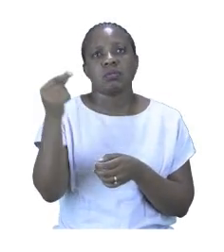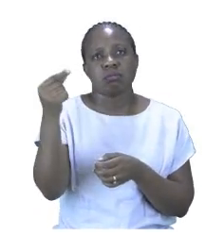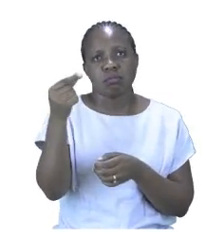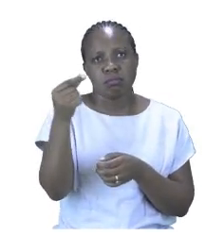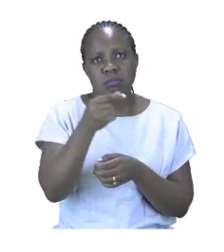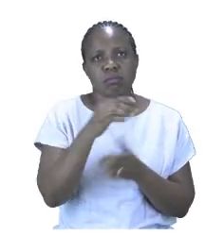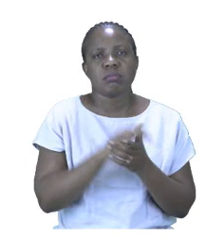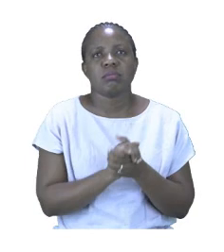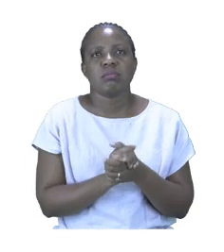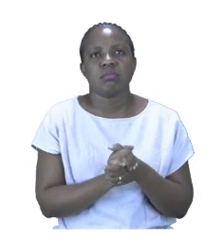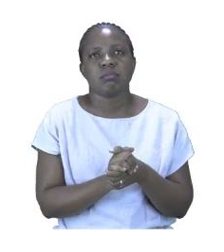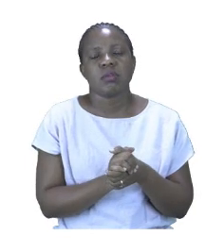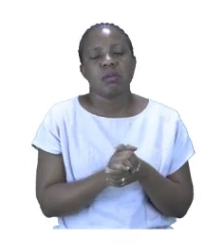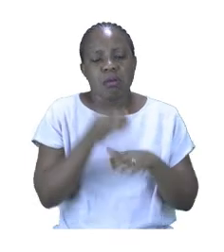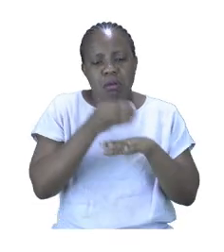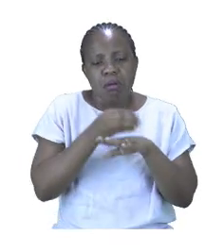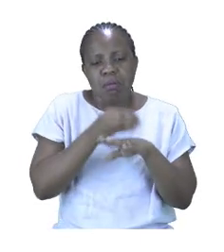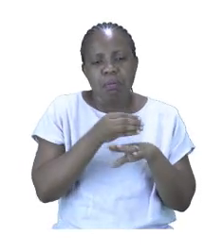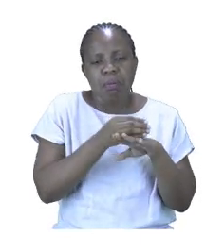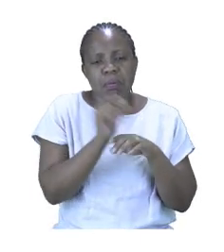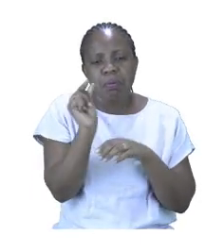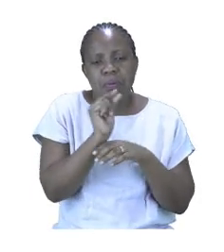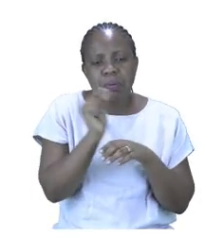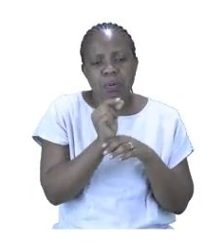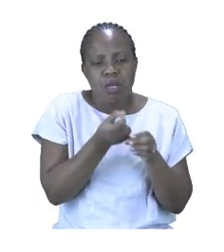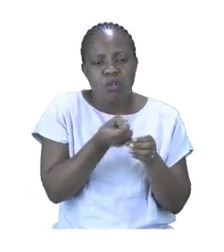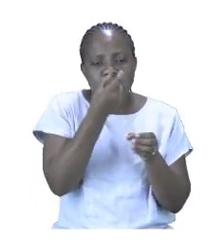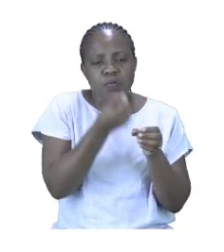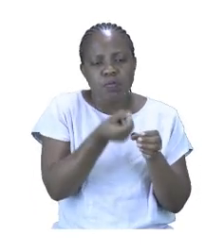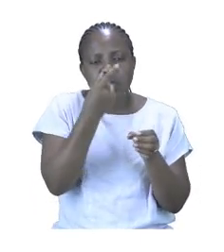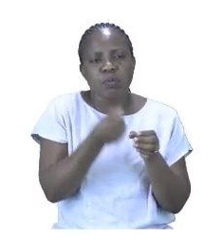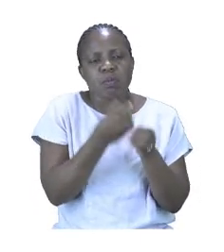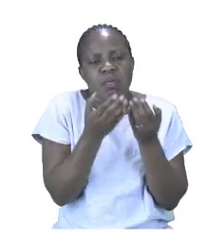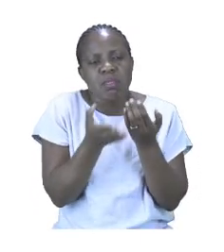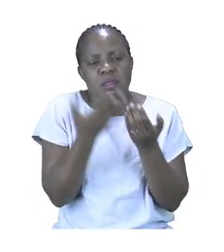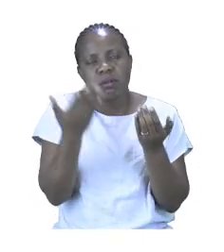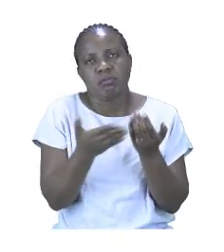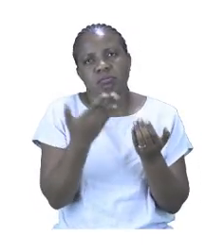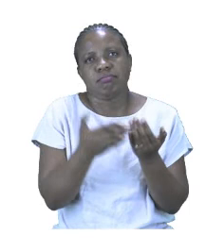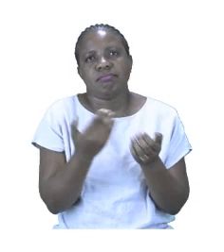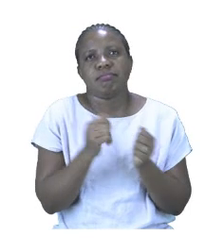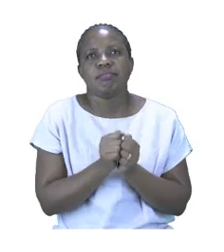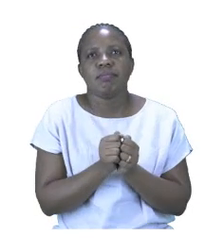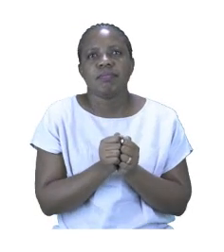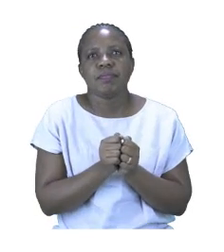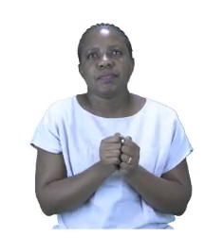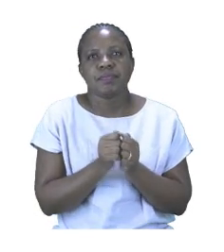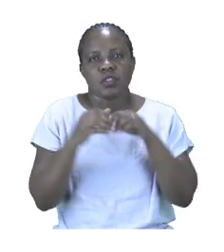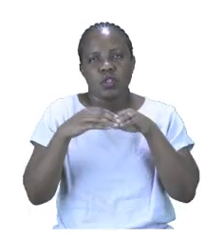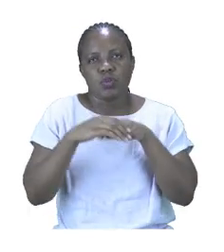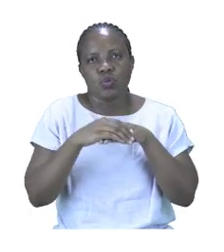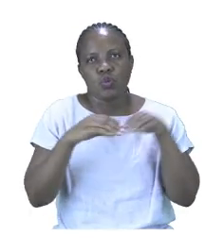a cup is very small and popcorn is very light. Let's go to the pair